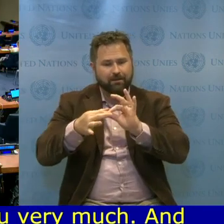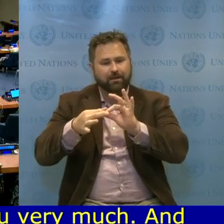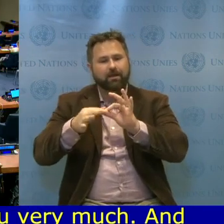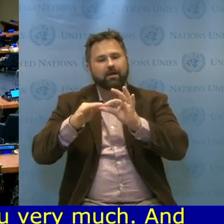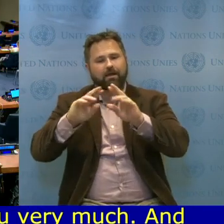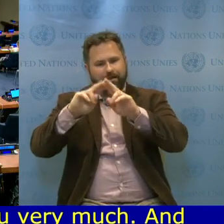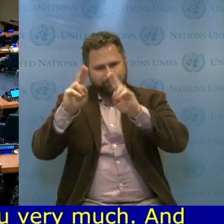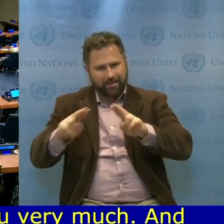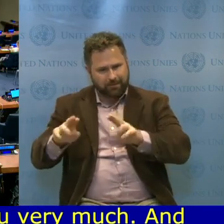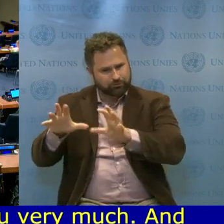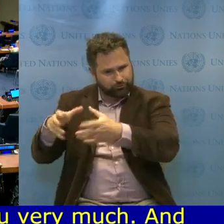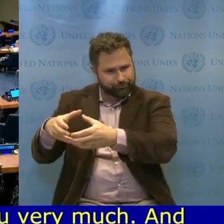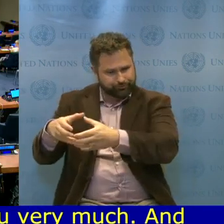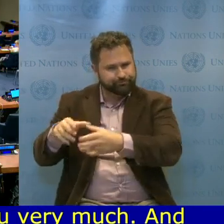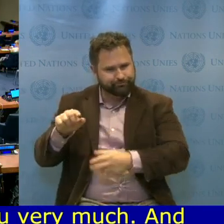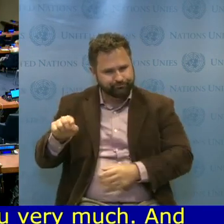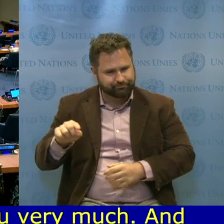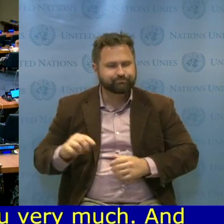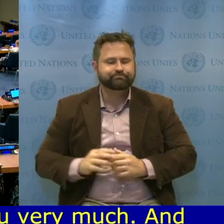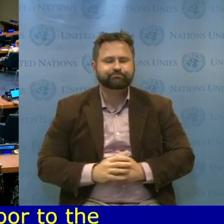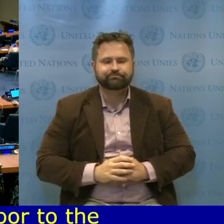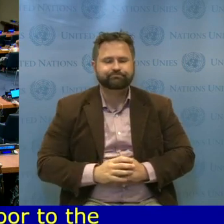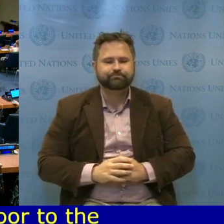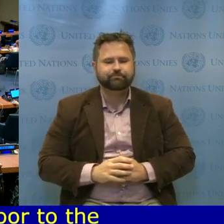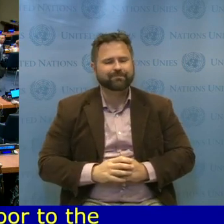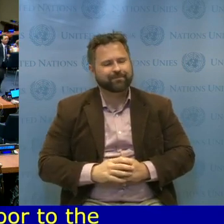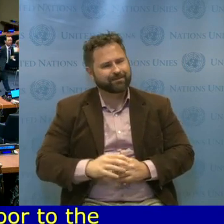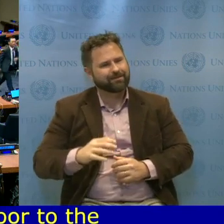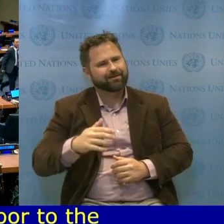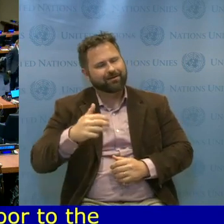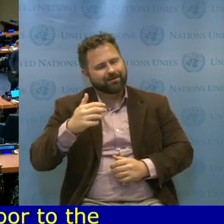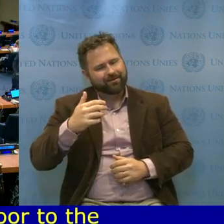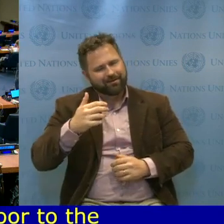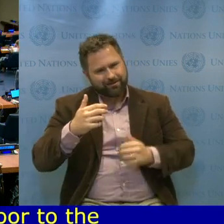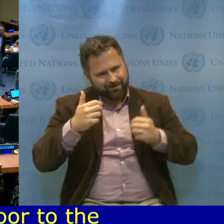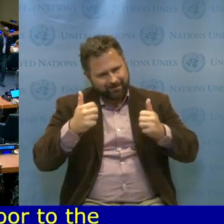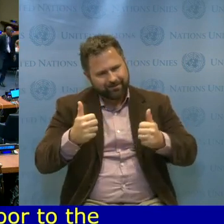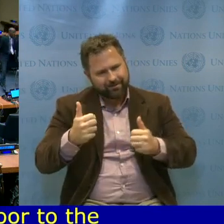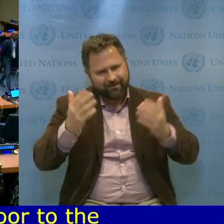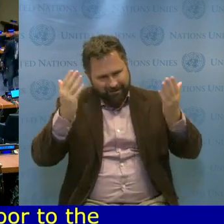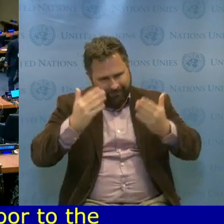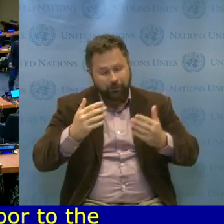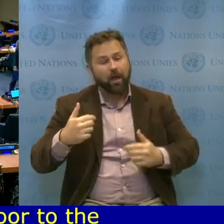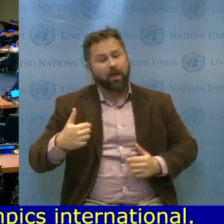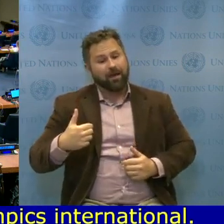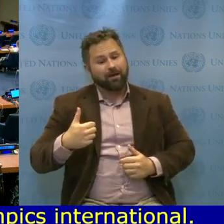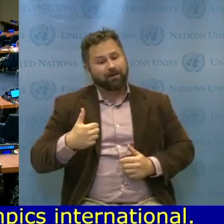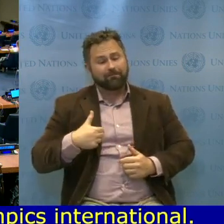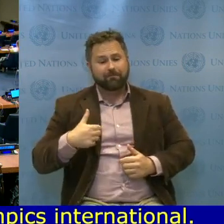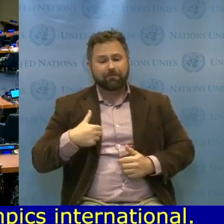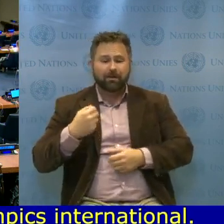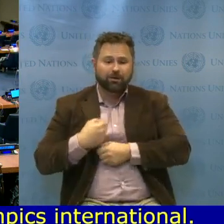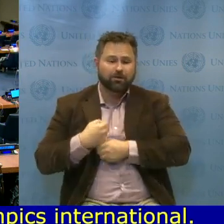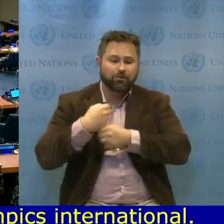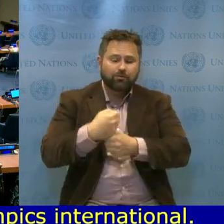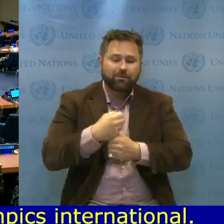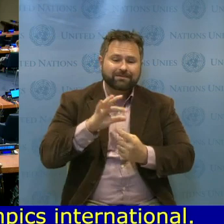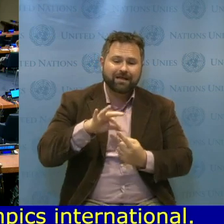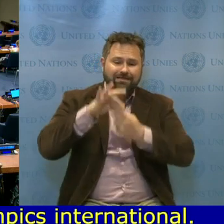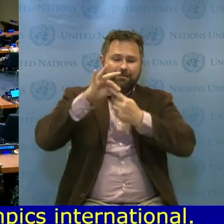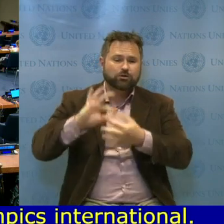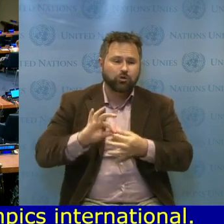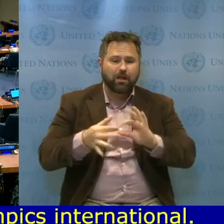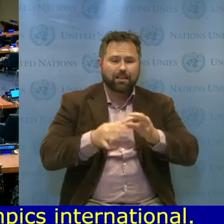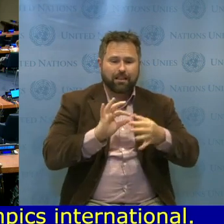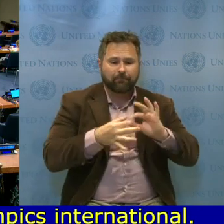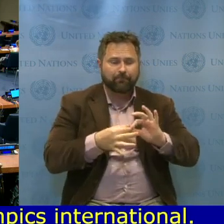Good afternoon, ladies and gentlemen. My name is Nyasha Derera from Special Olympics Zimbabwe, and I'm here representing athletes